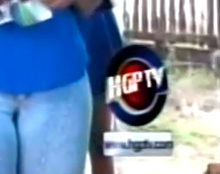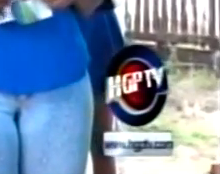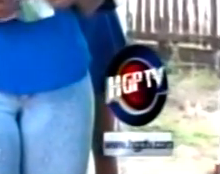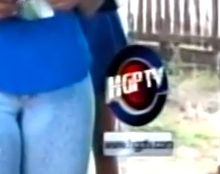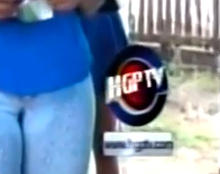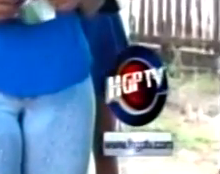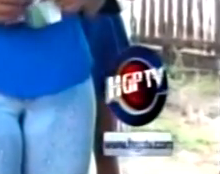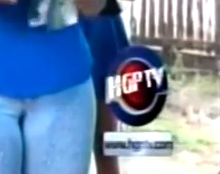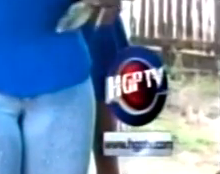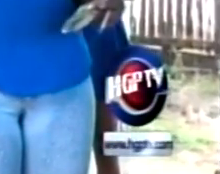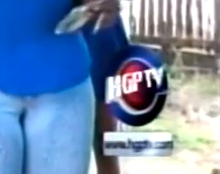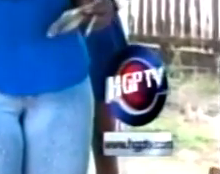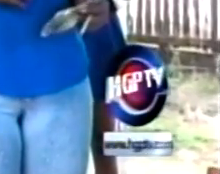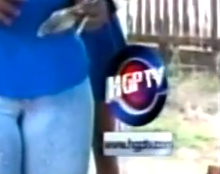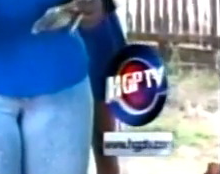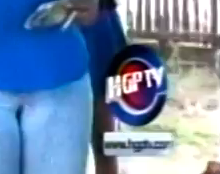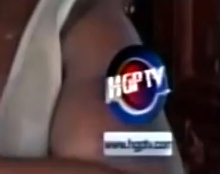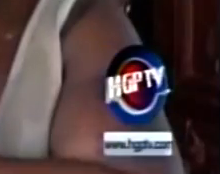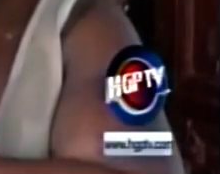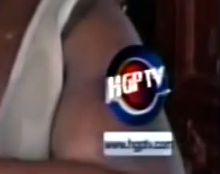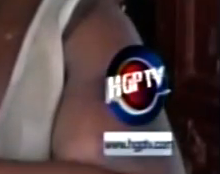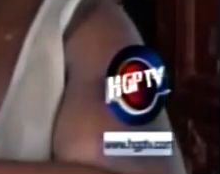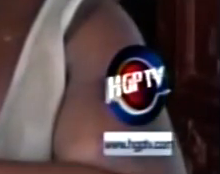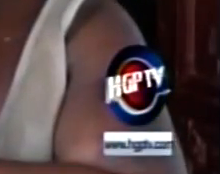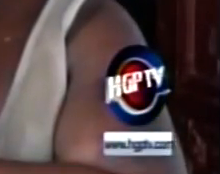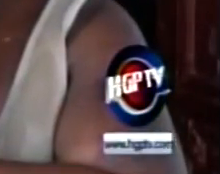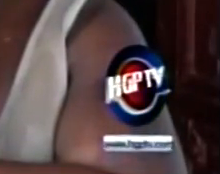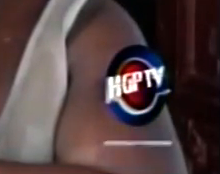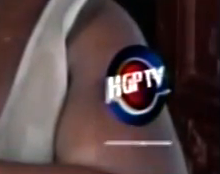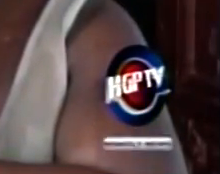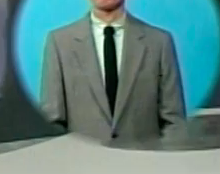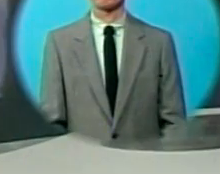been able to contact Glarmenia Rosario.